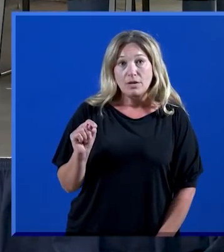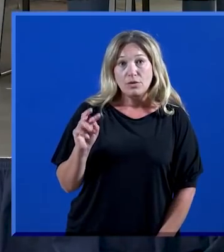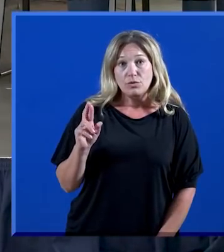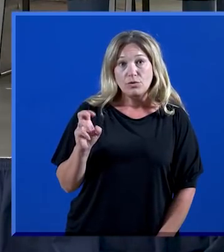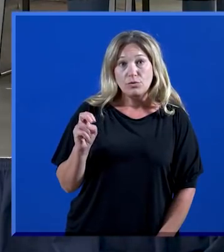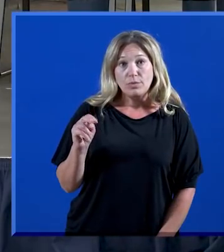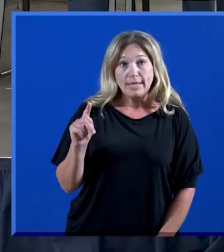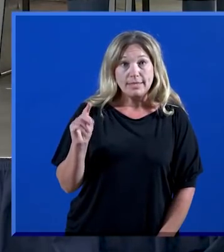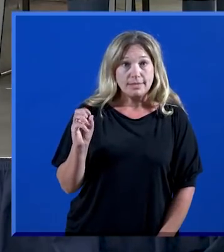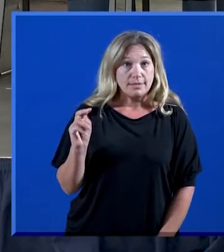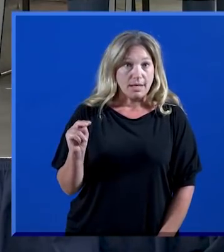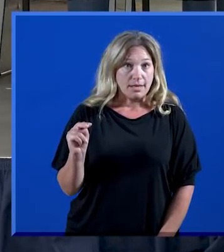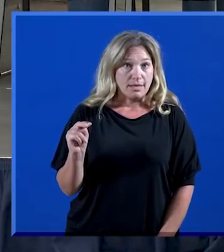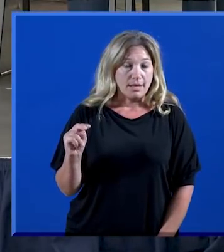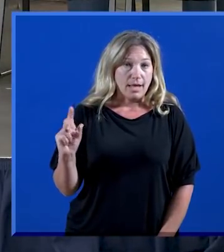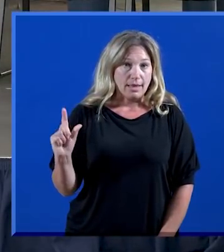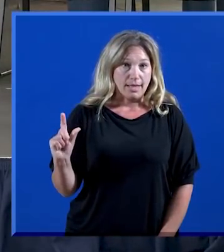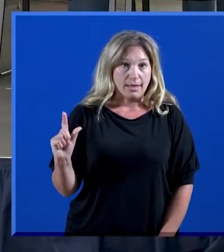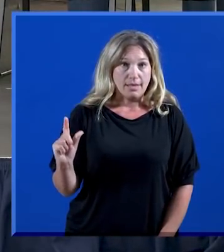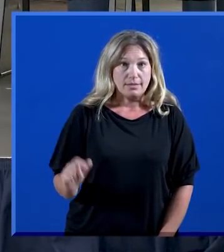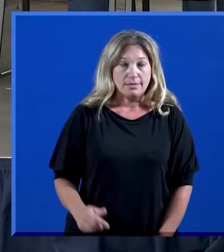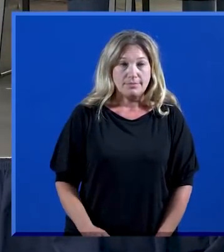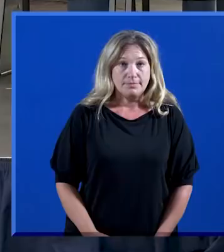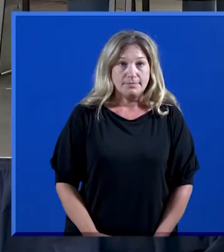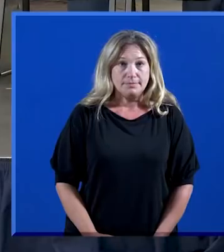Trenton Leland.